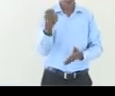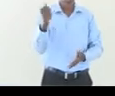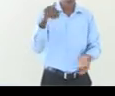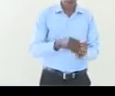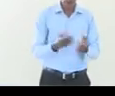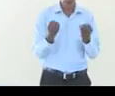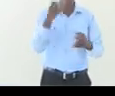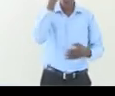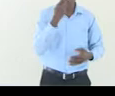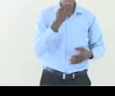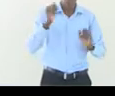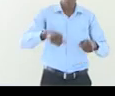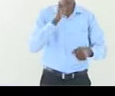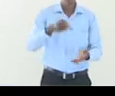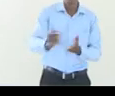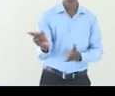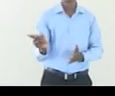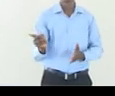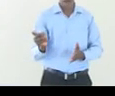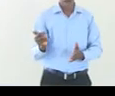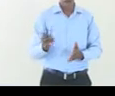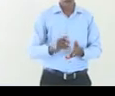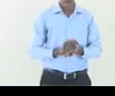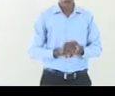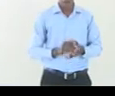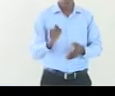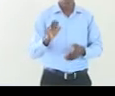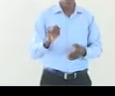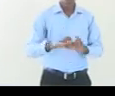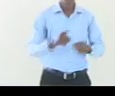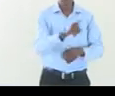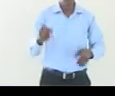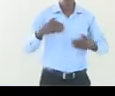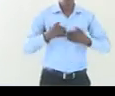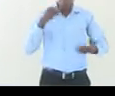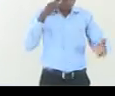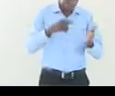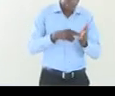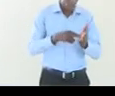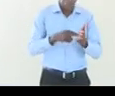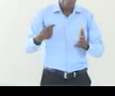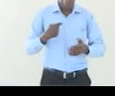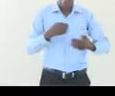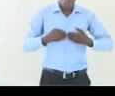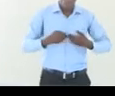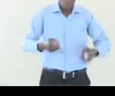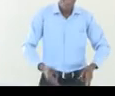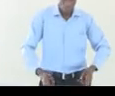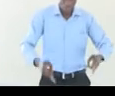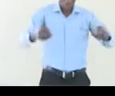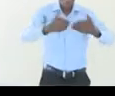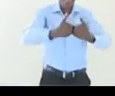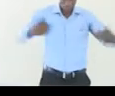many parents cannot pay. I said, so do you recognize that we have a highly